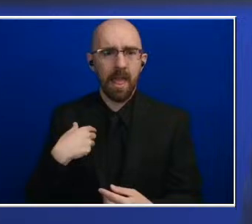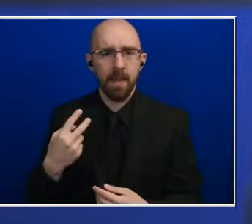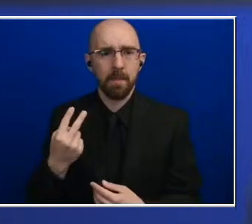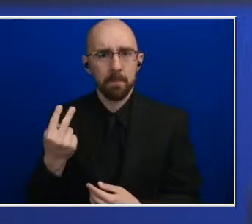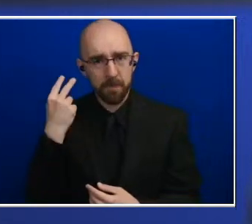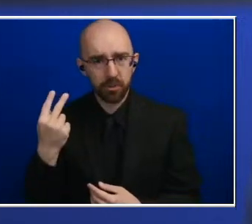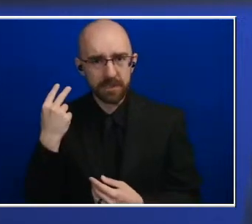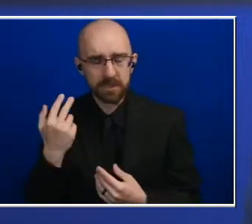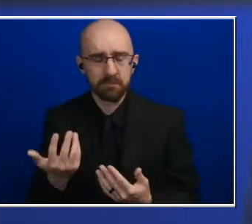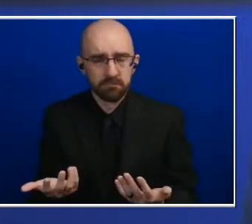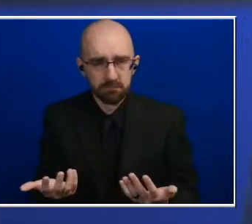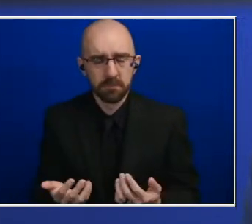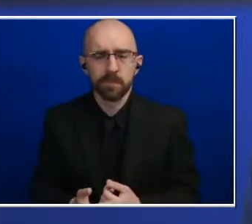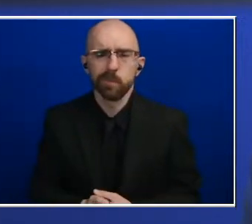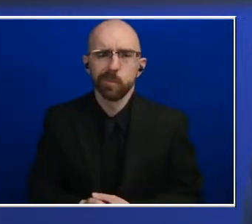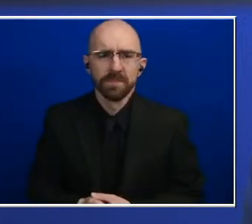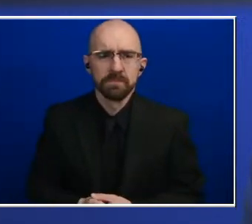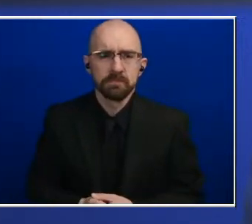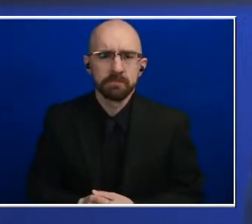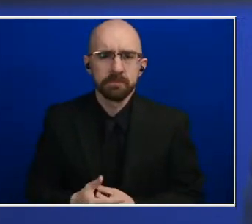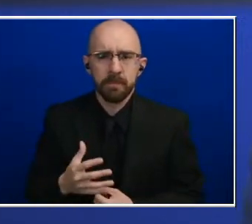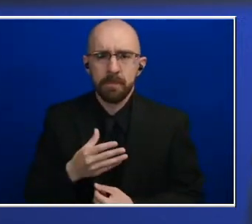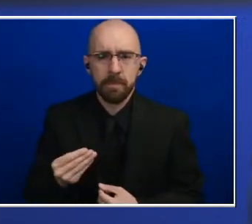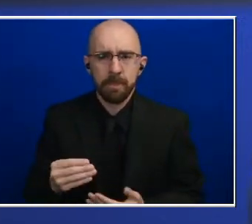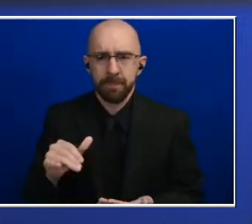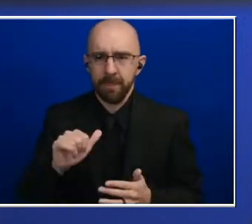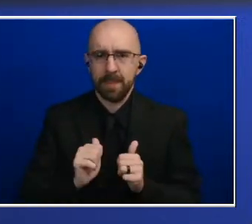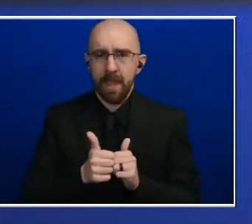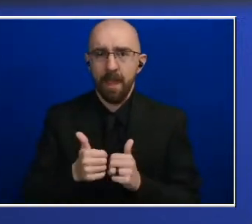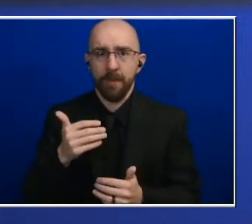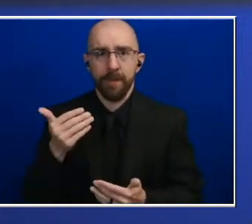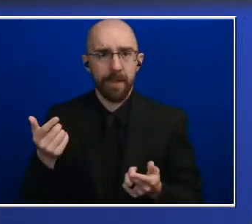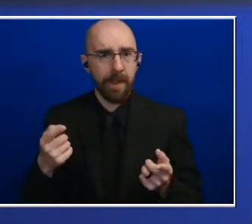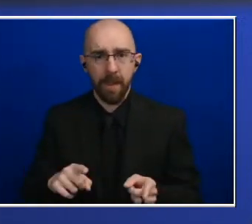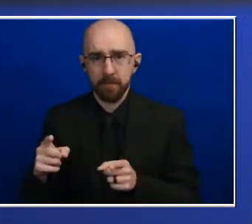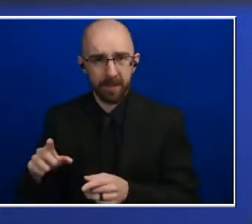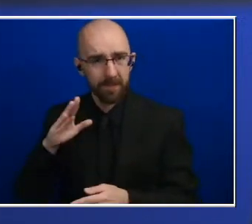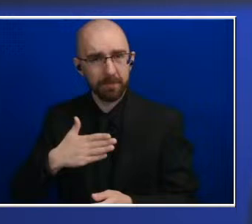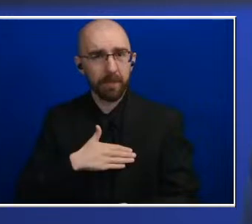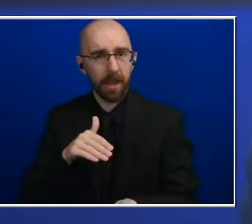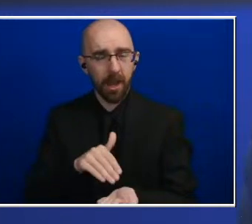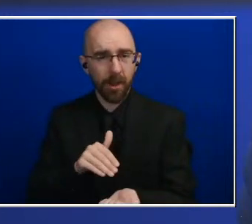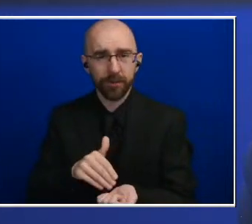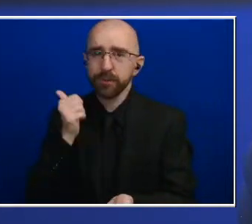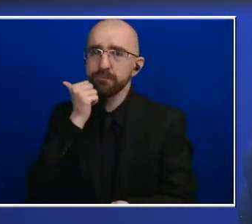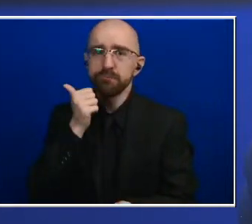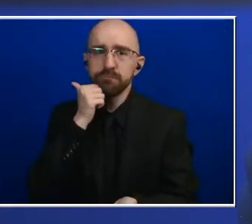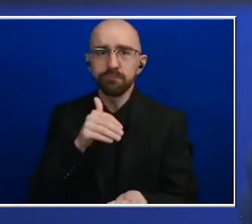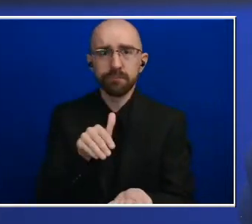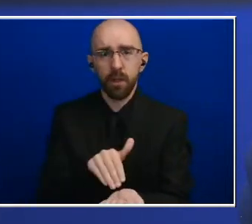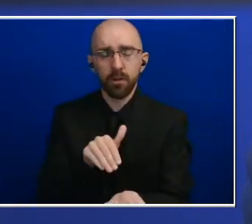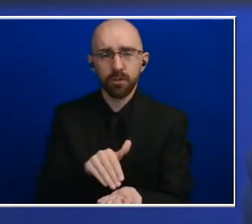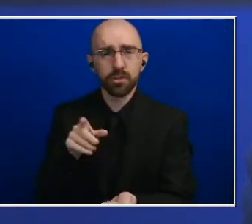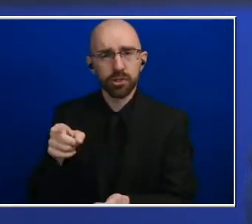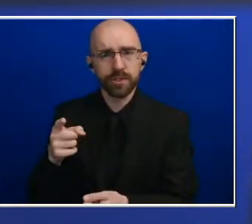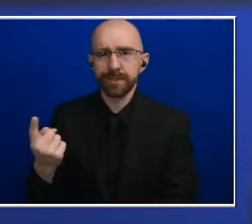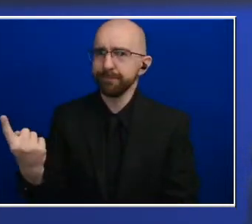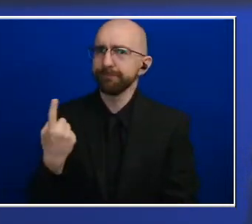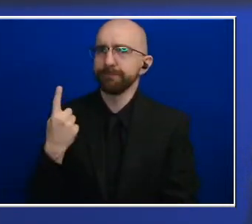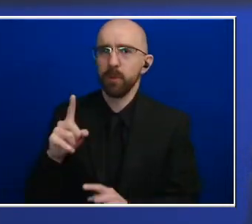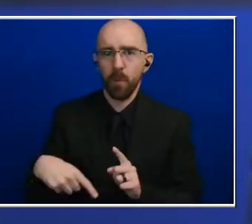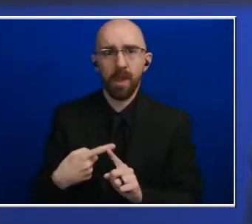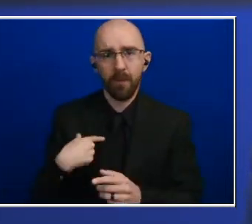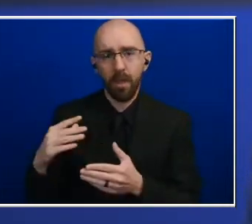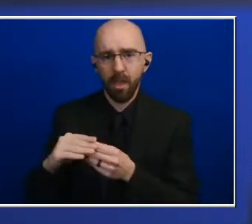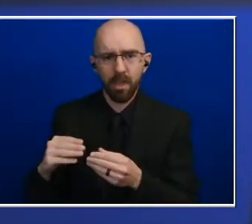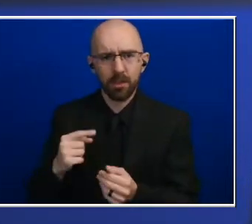and that's how it happened. You know, my doctor, my regular doctor, she scolded me when I told her. She goes, "Why didn't